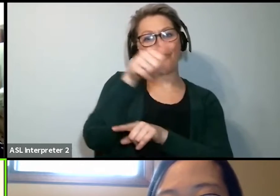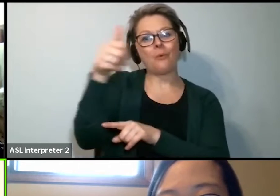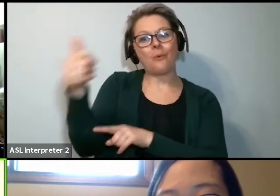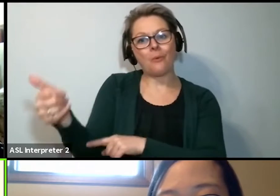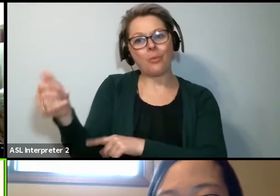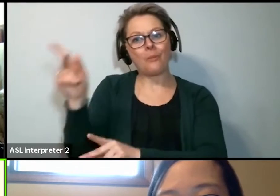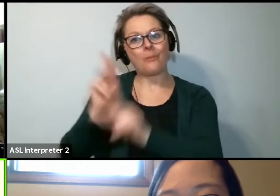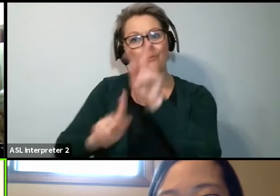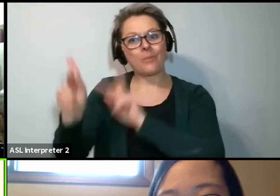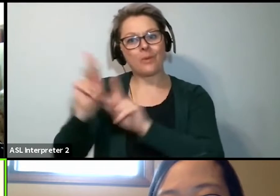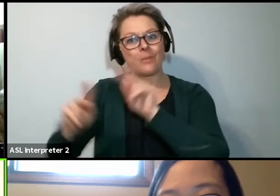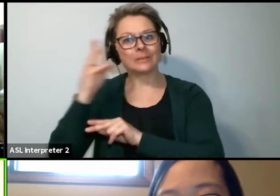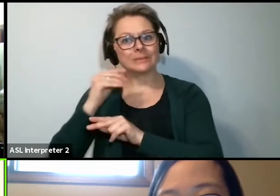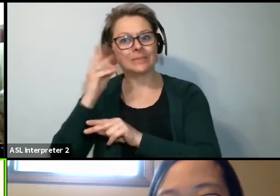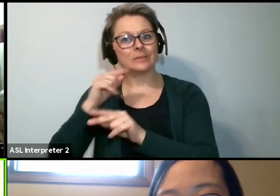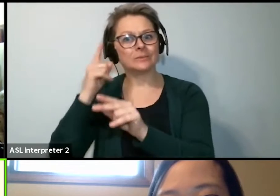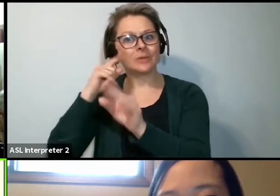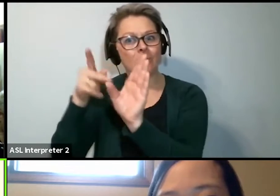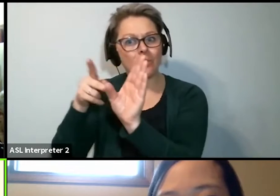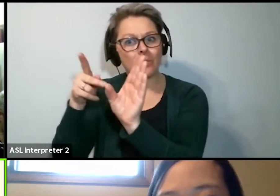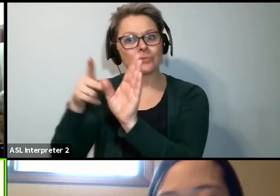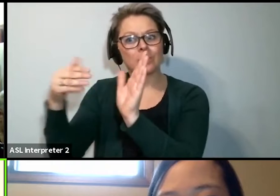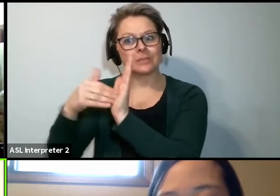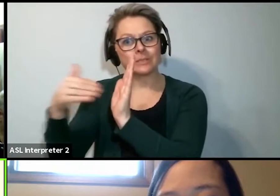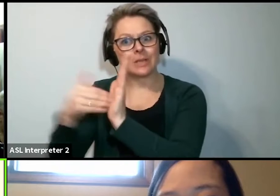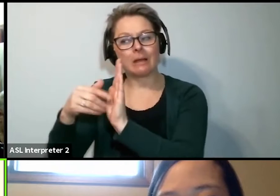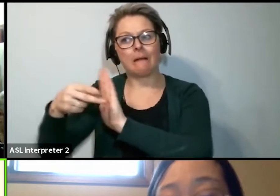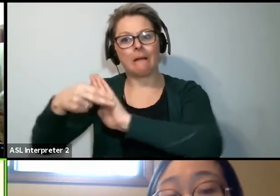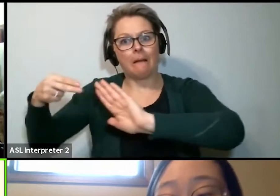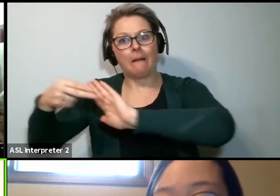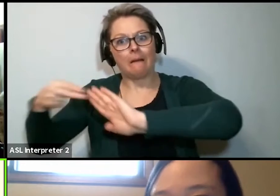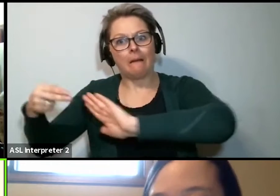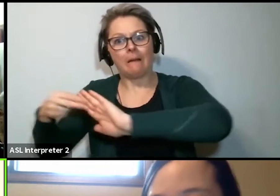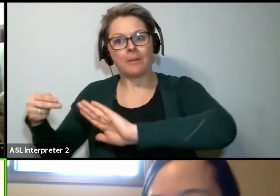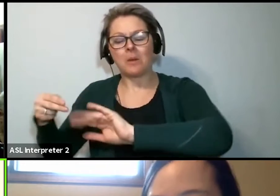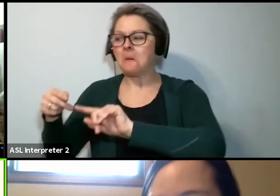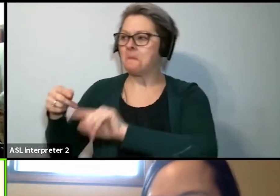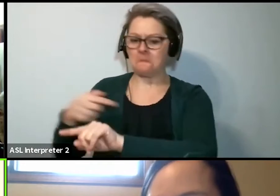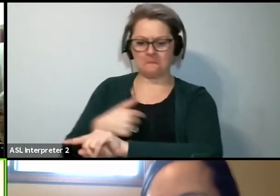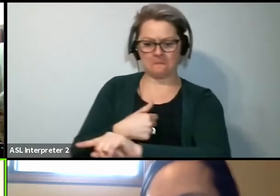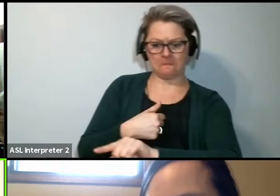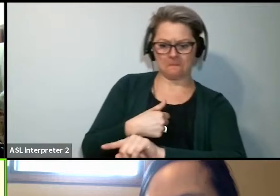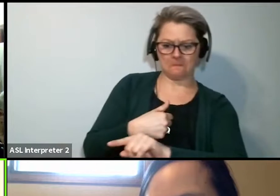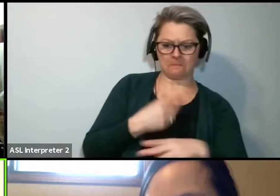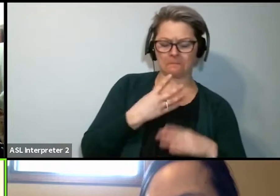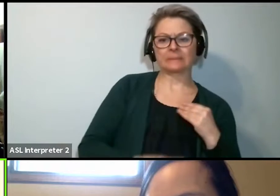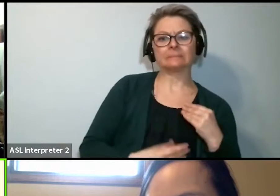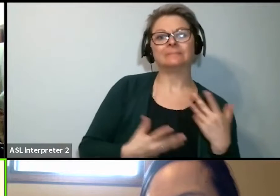many psychiatrists or doctors have about autistic people.